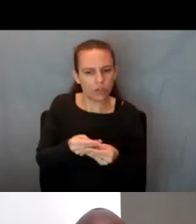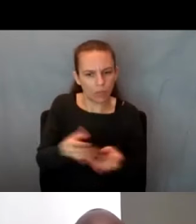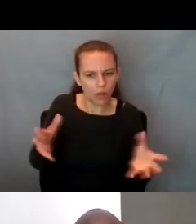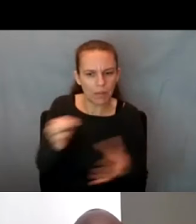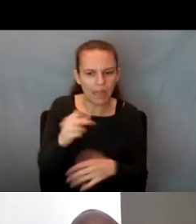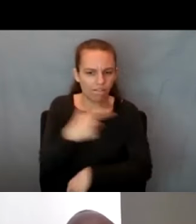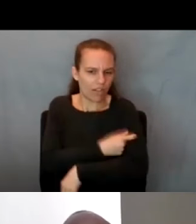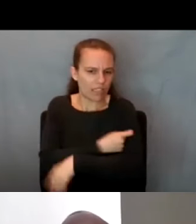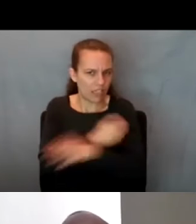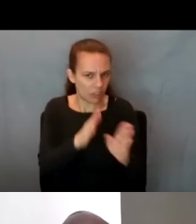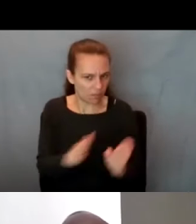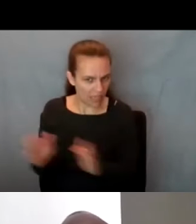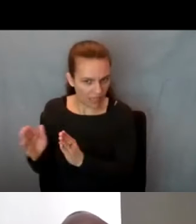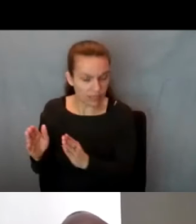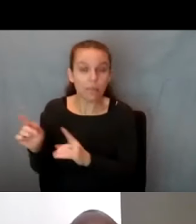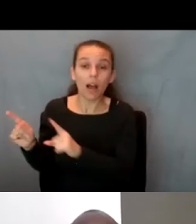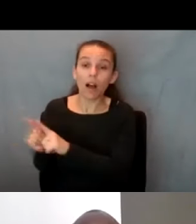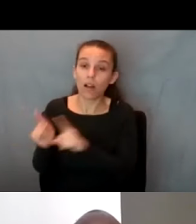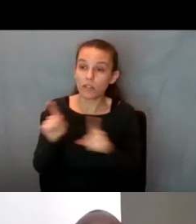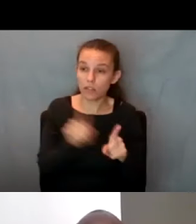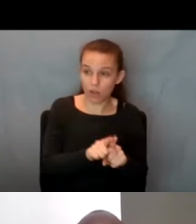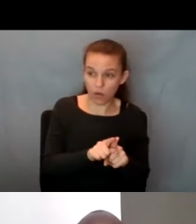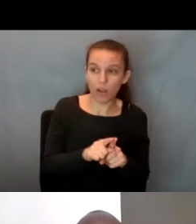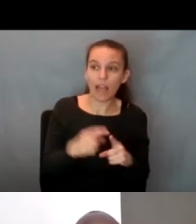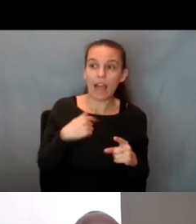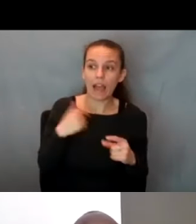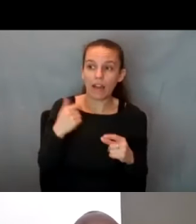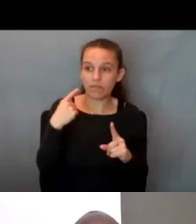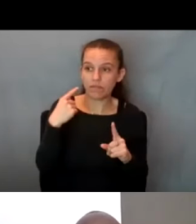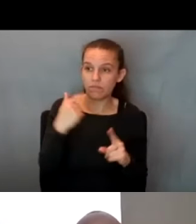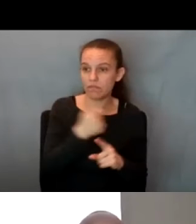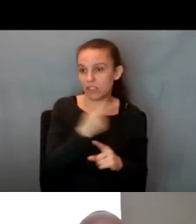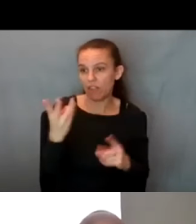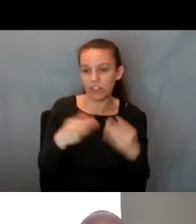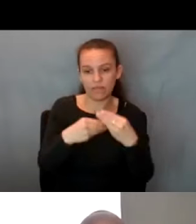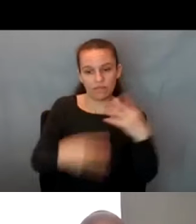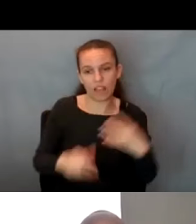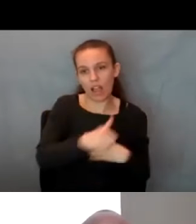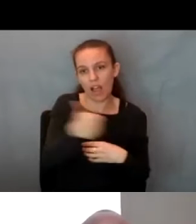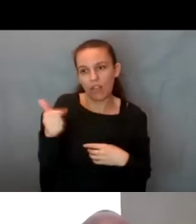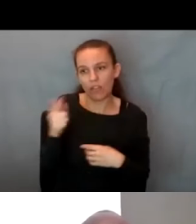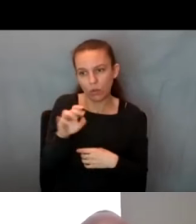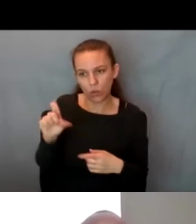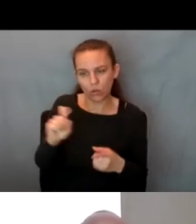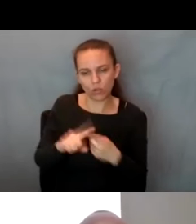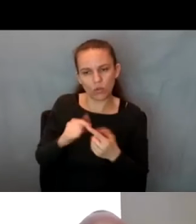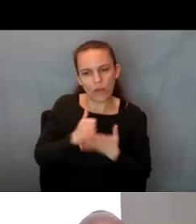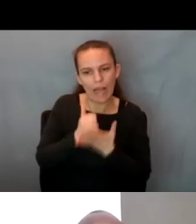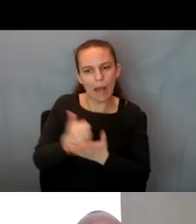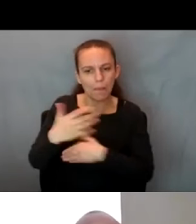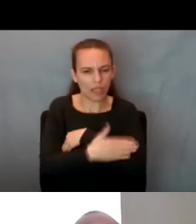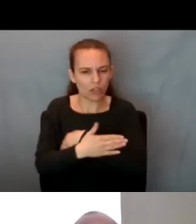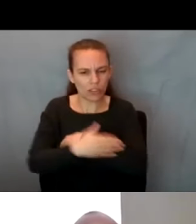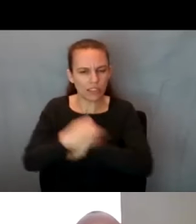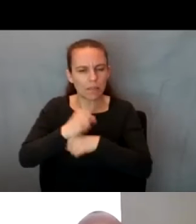plans, but also a certain number of additional tools that are helping countries really to make sure